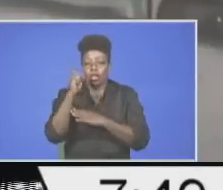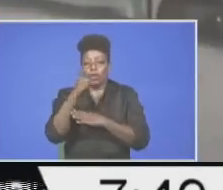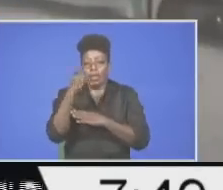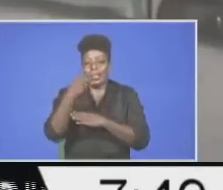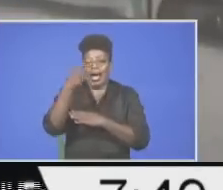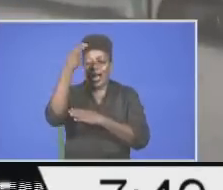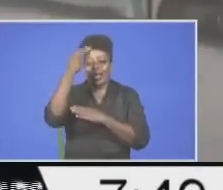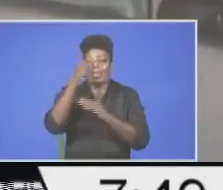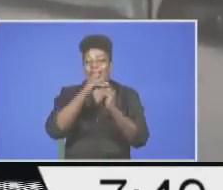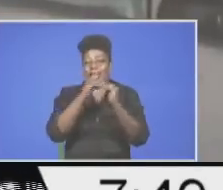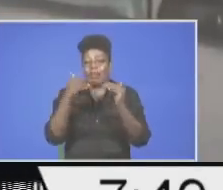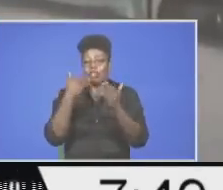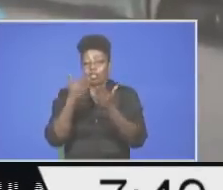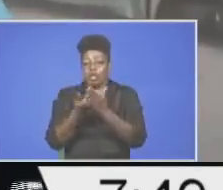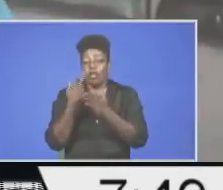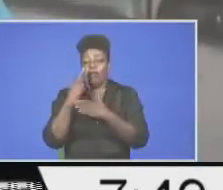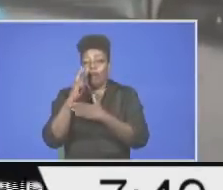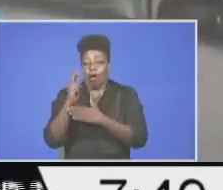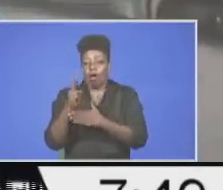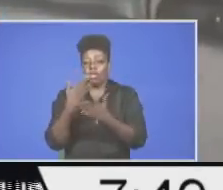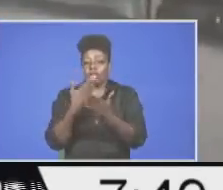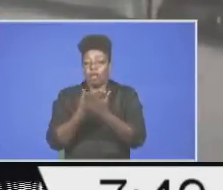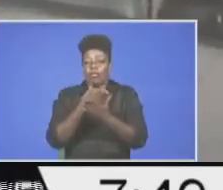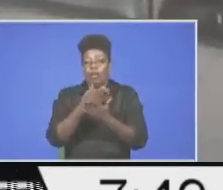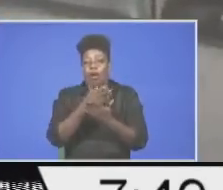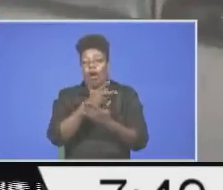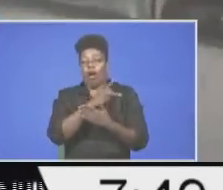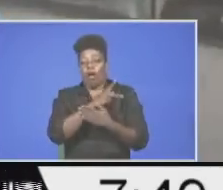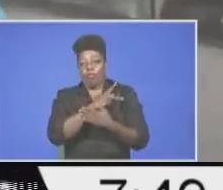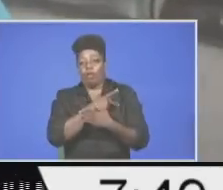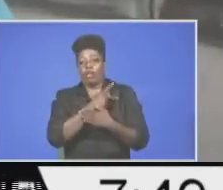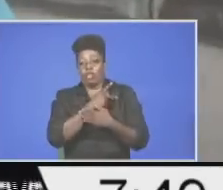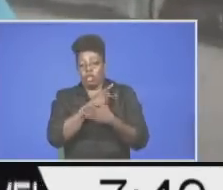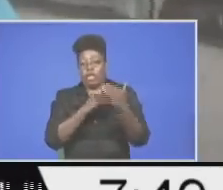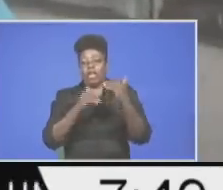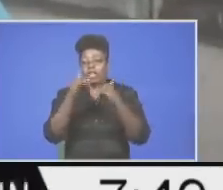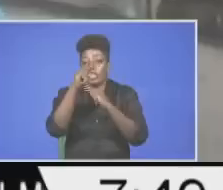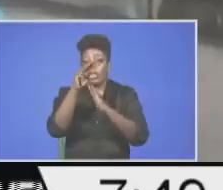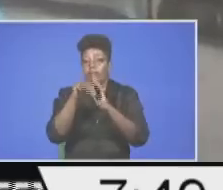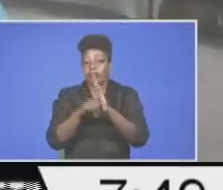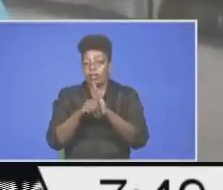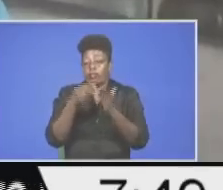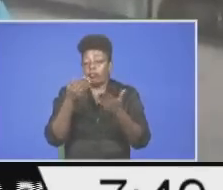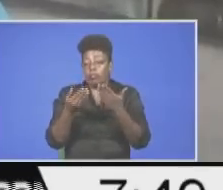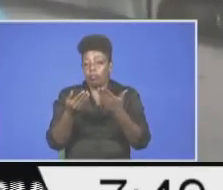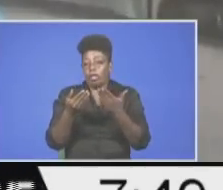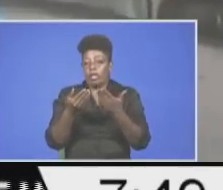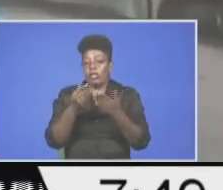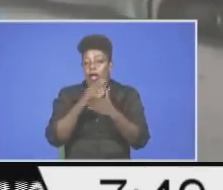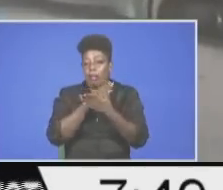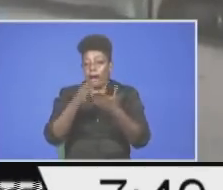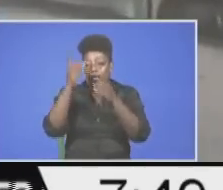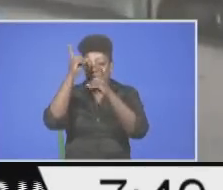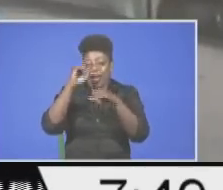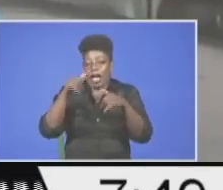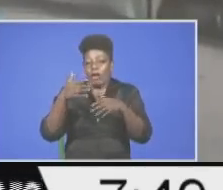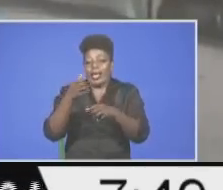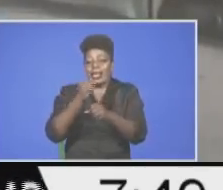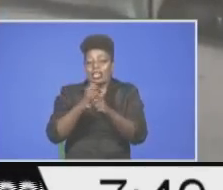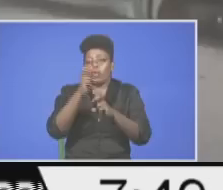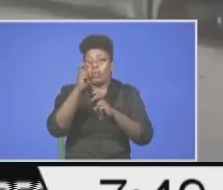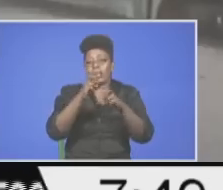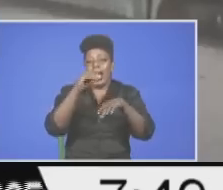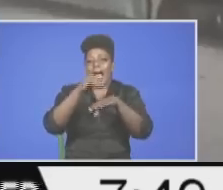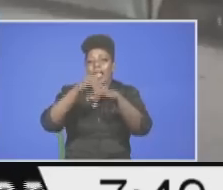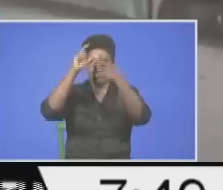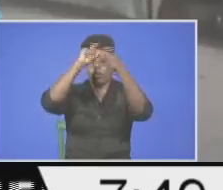the highest level. It's good for a resume. It's good for personal achievement. And so perhaps part of the decision was, how do I get to compete at the